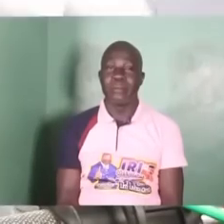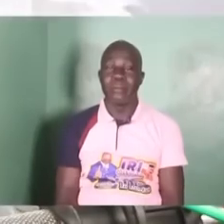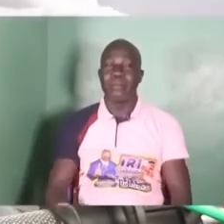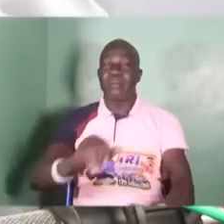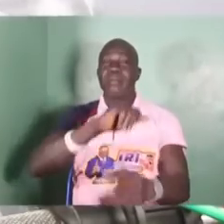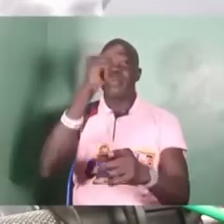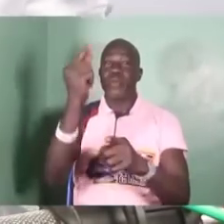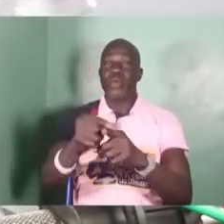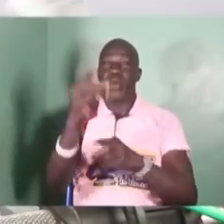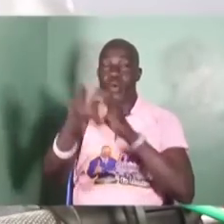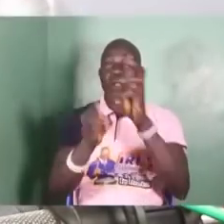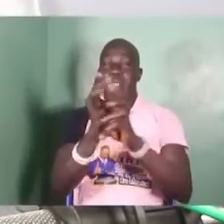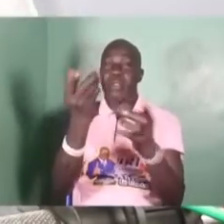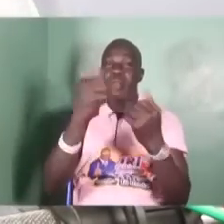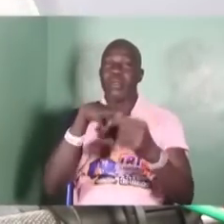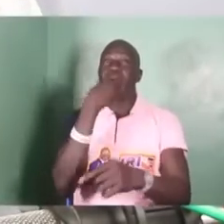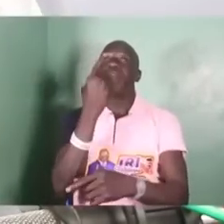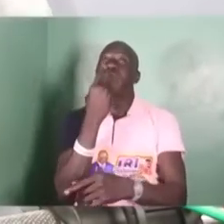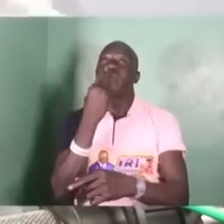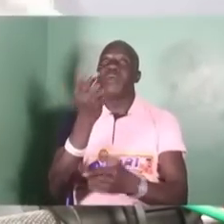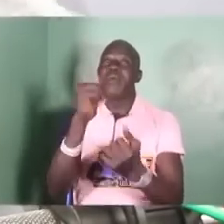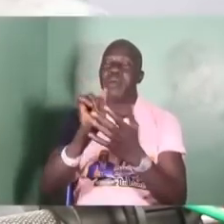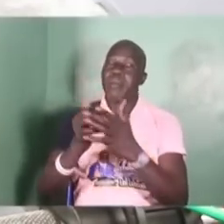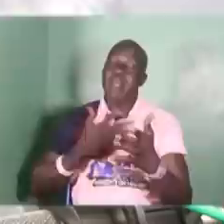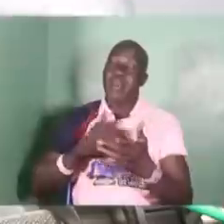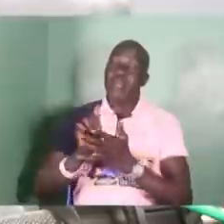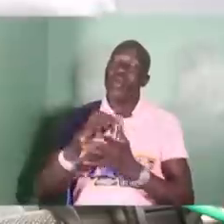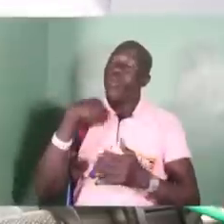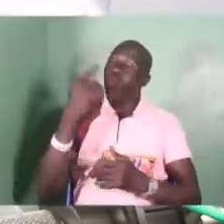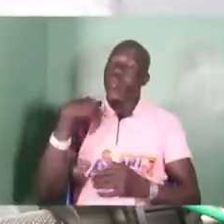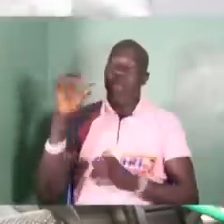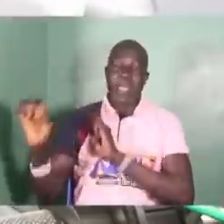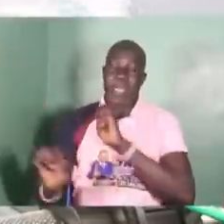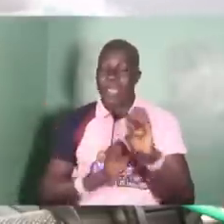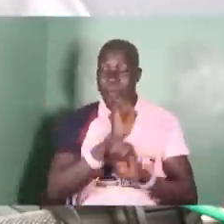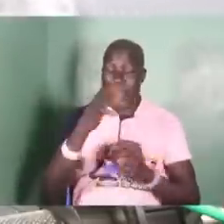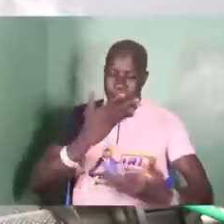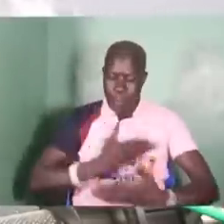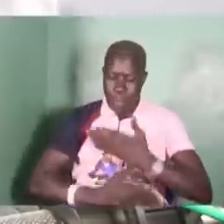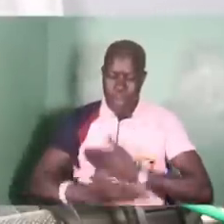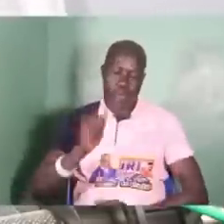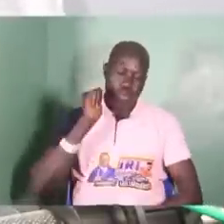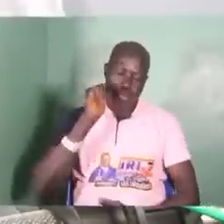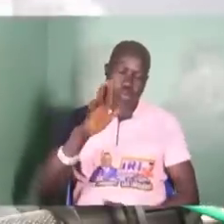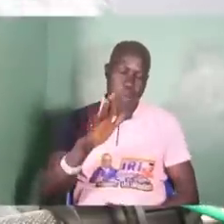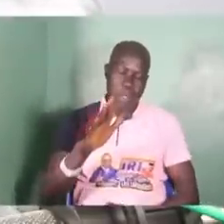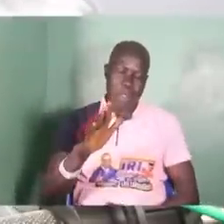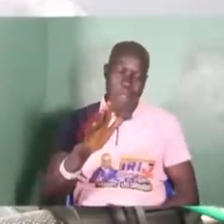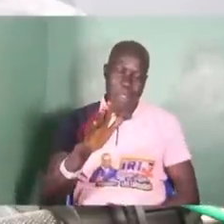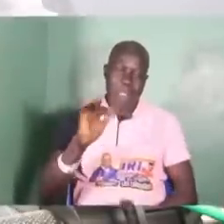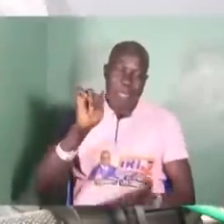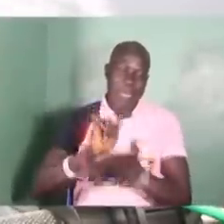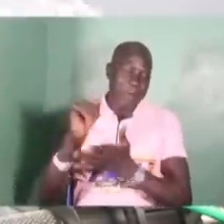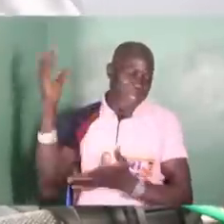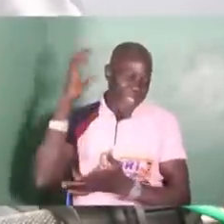Spirit of the prophet, Agbara Israel, man in Israel, and Tony Boboy, pa at Agbara, the one that holds up paramite,